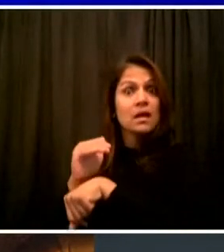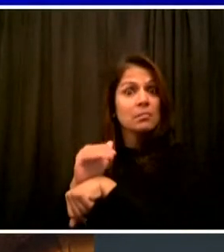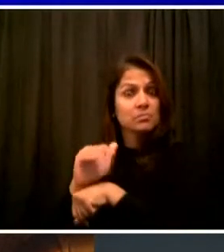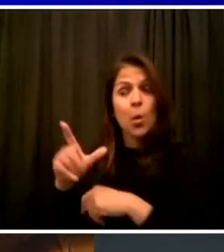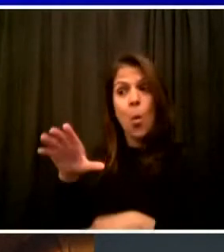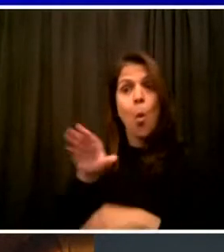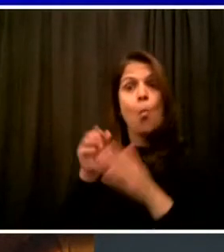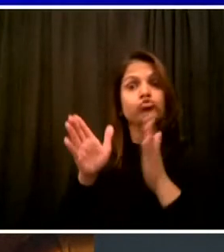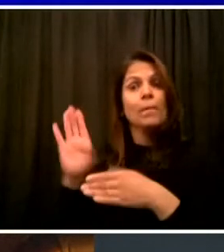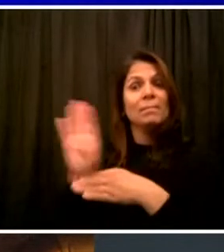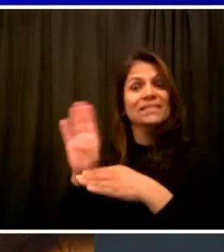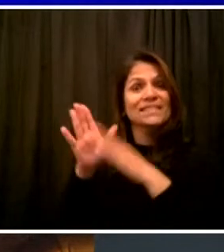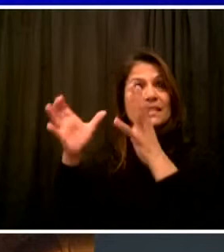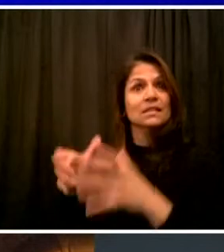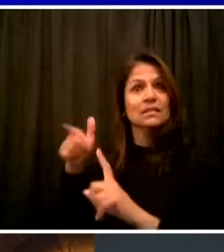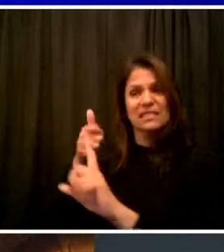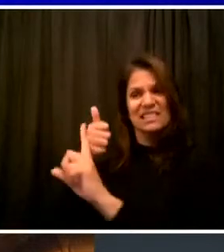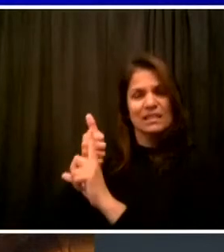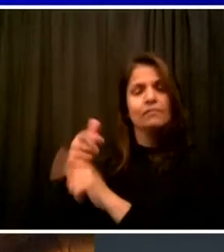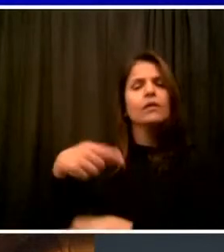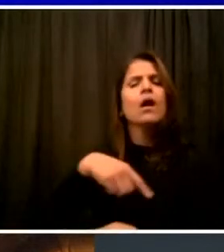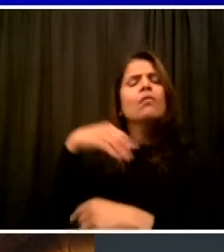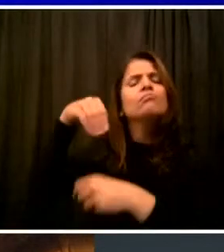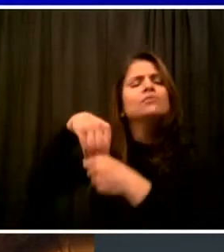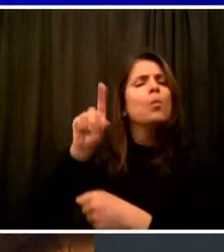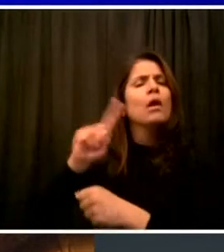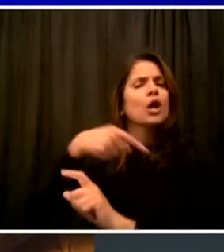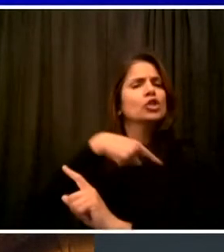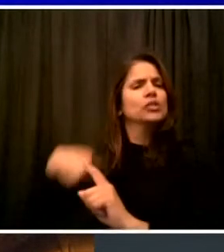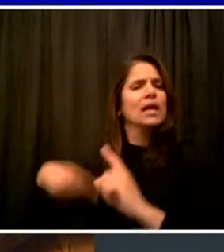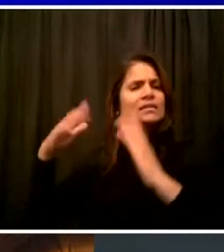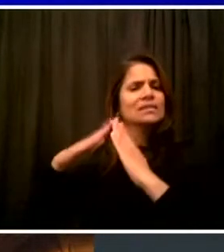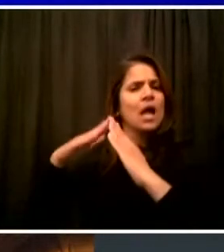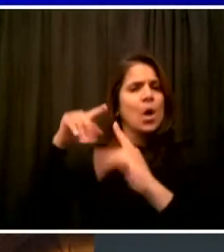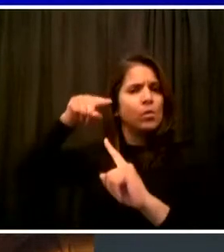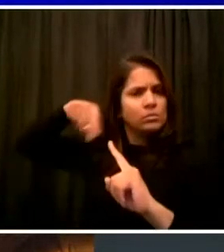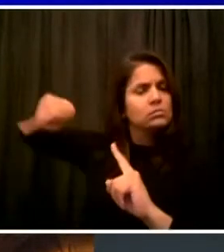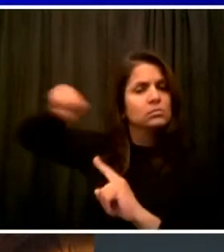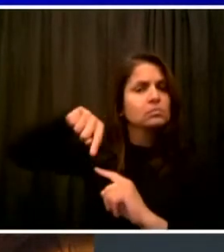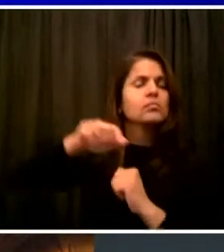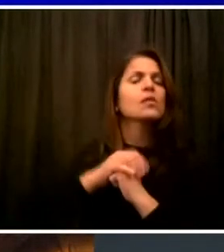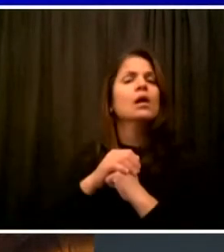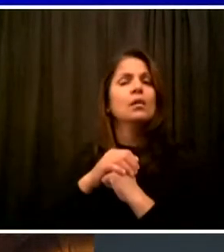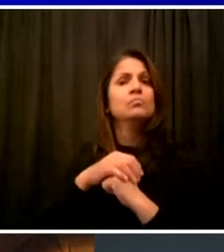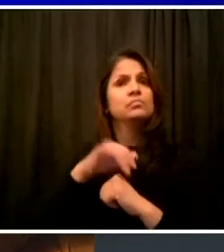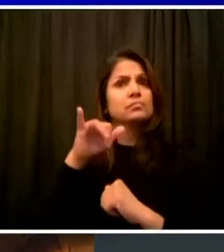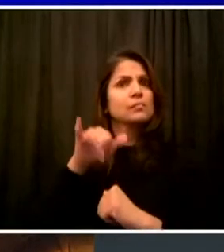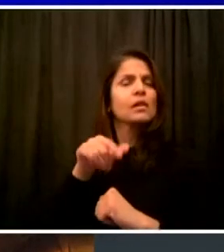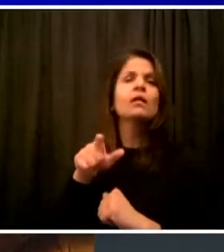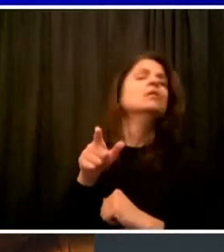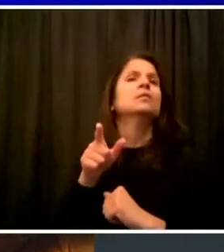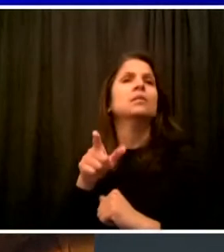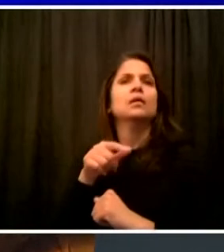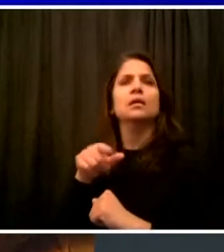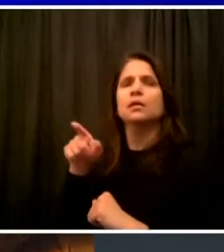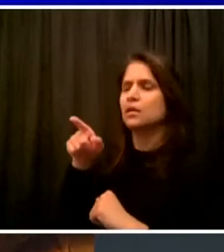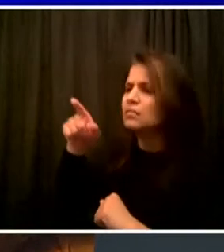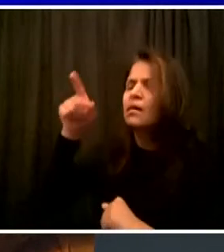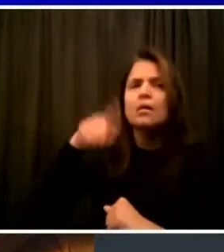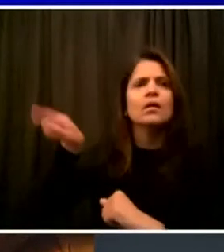that against the backdrop of this horrible crisis and the human suffering, that so many members of the Chinese American community and the Asian